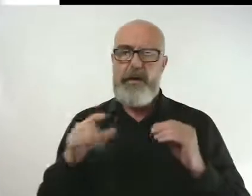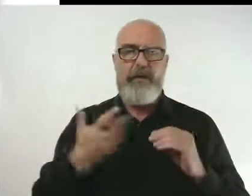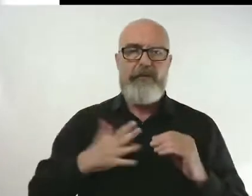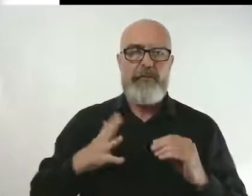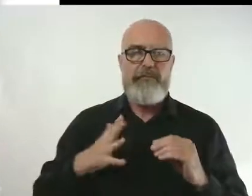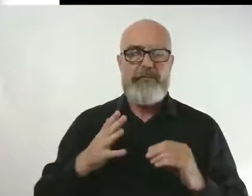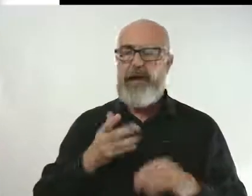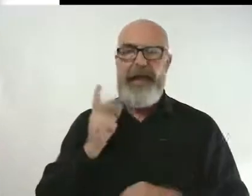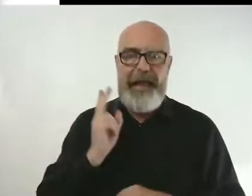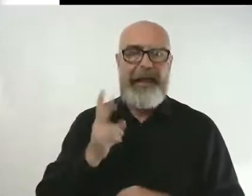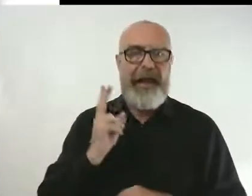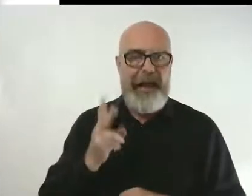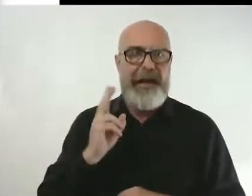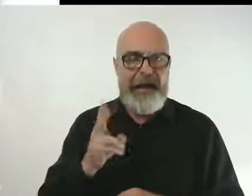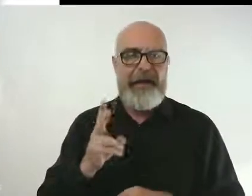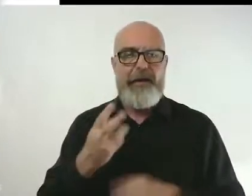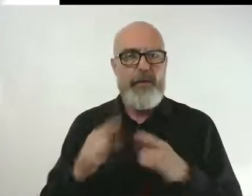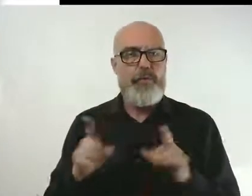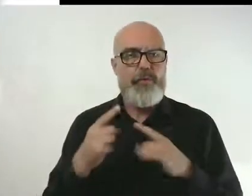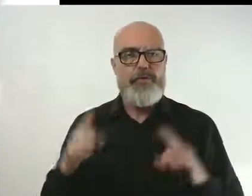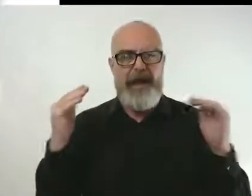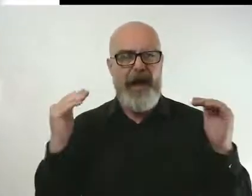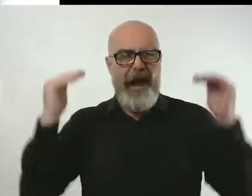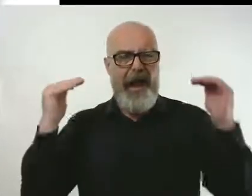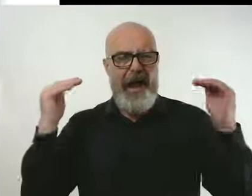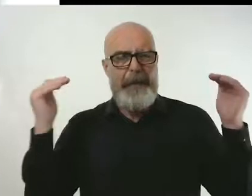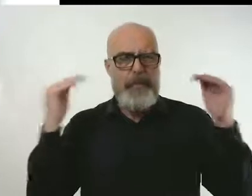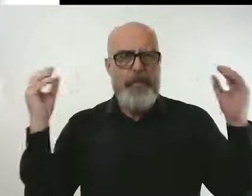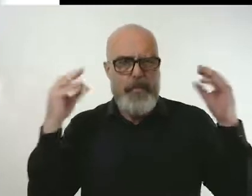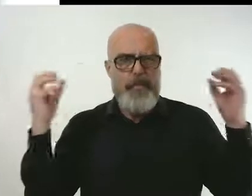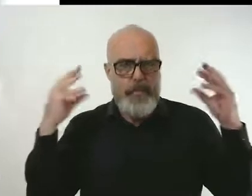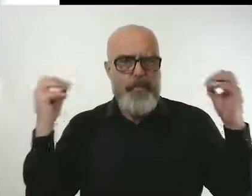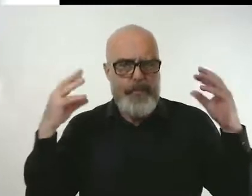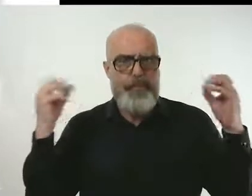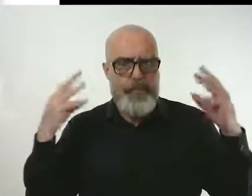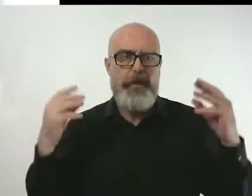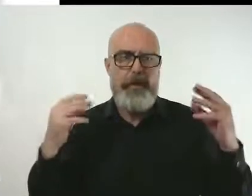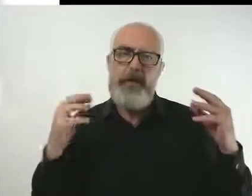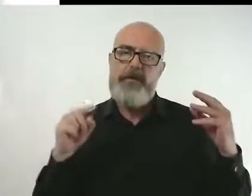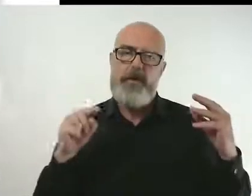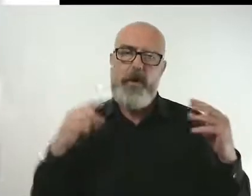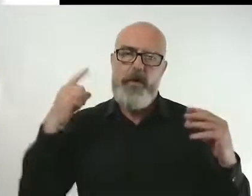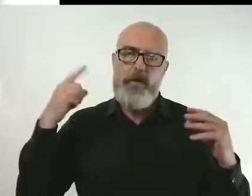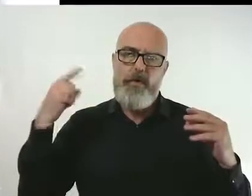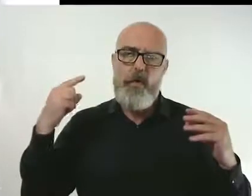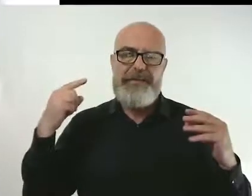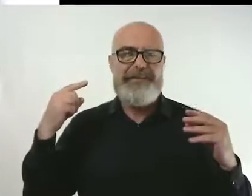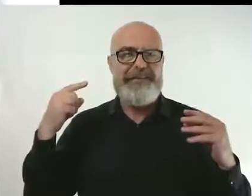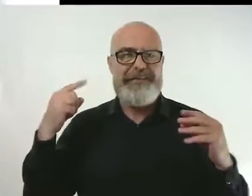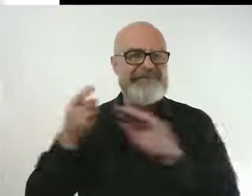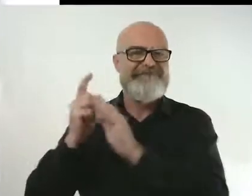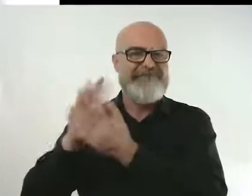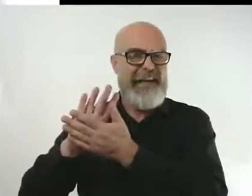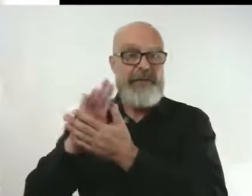loss arises from repeated, regular, daily exposures to high sound levels.